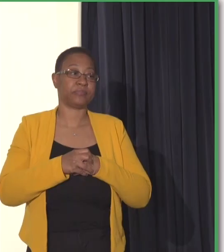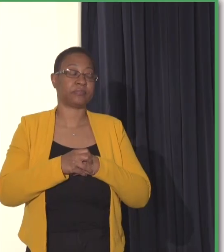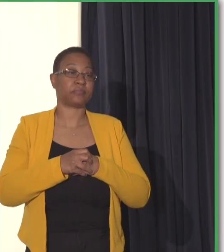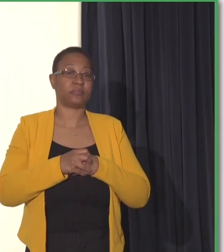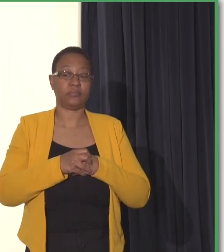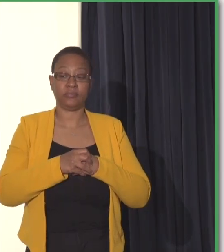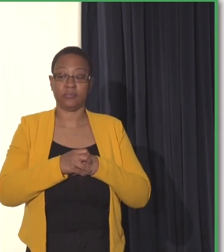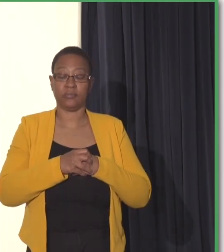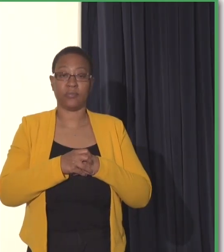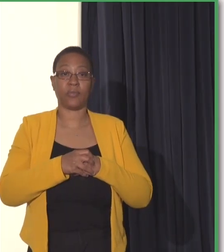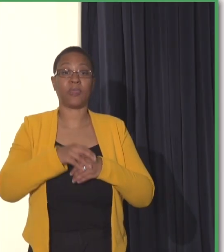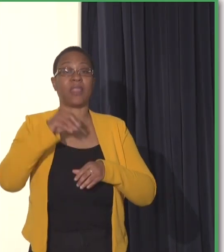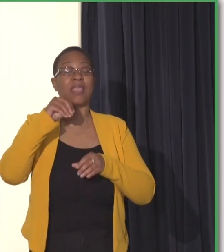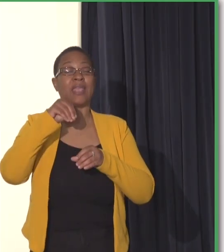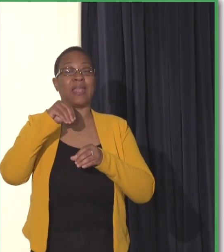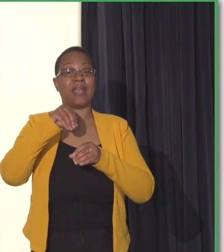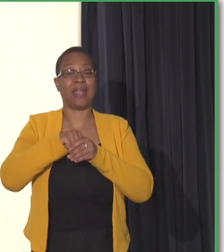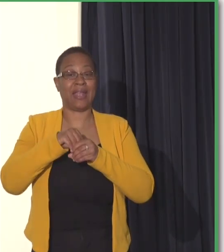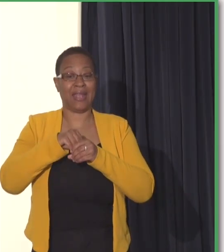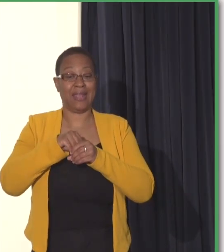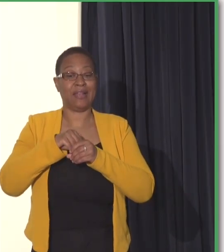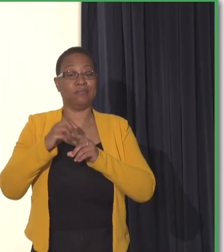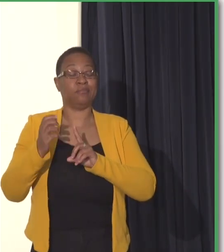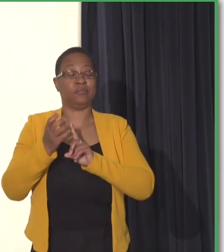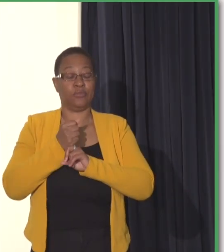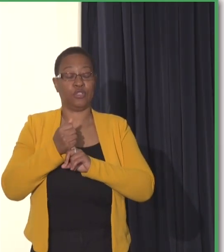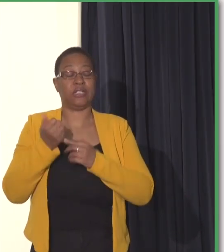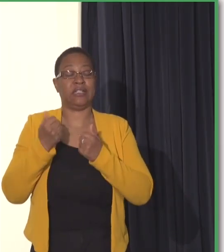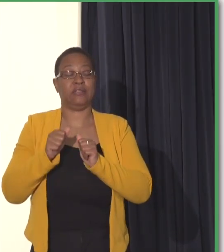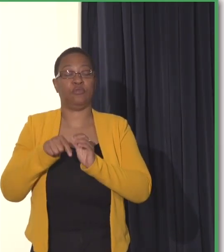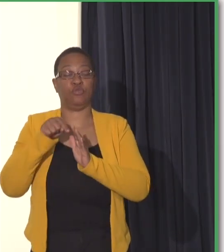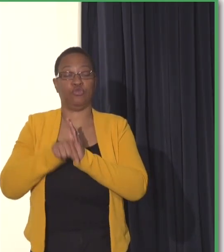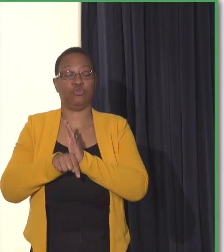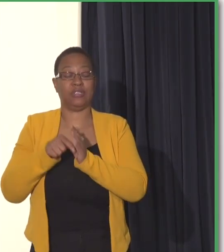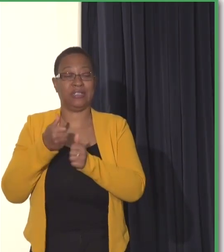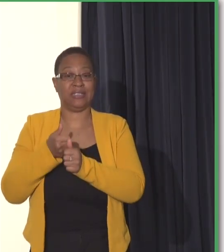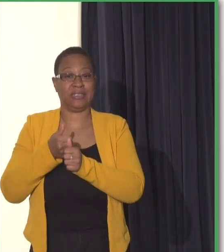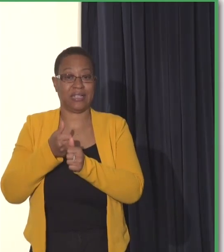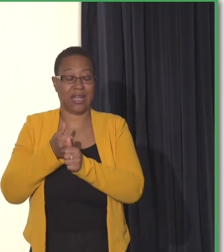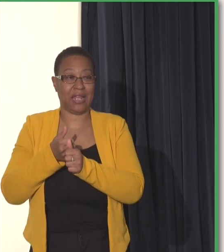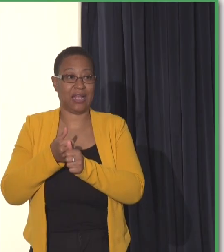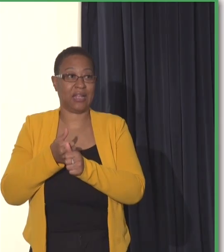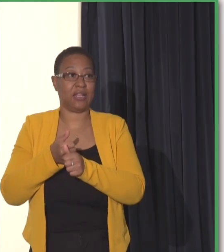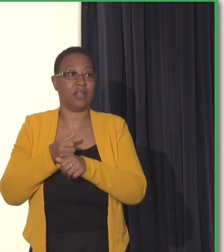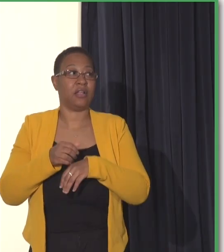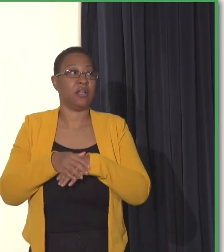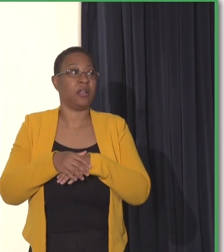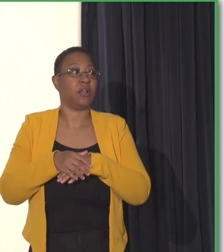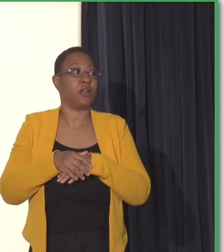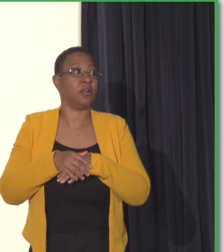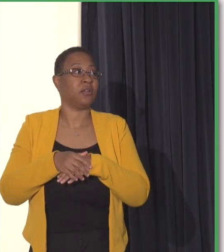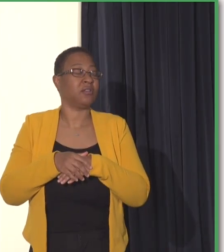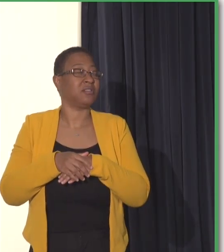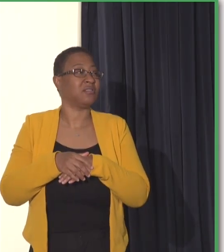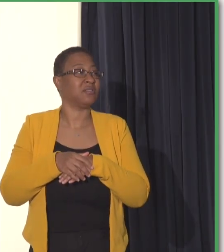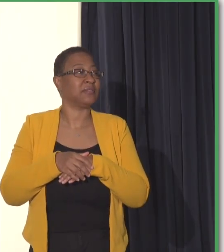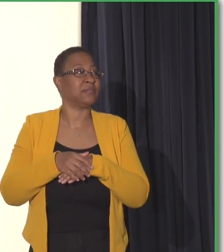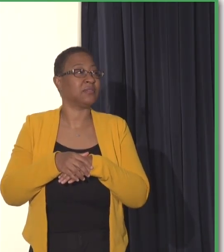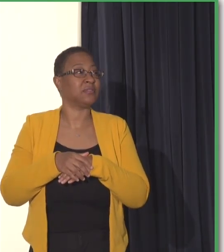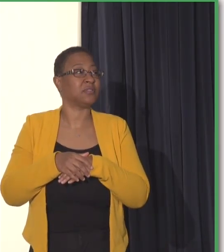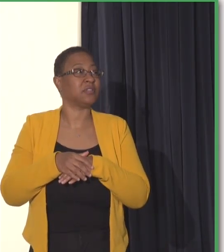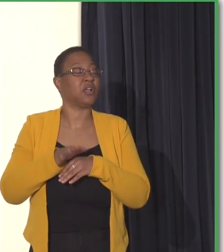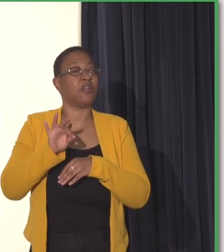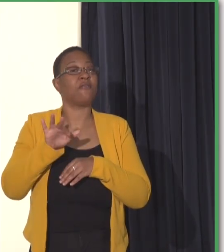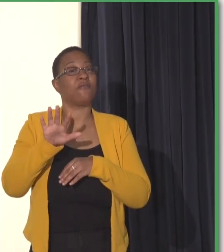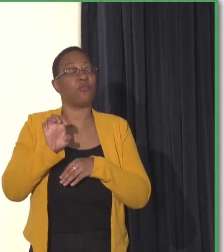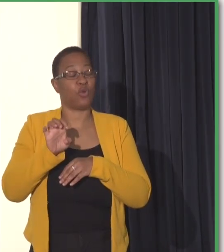custody attempted suicides that the force investigations return to the parent command. So that force investigation